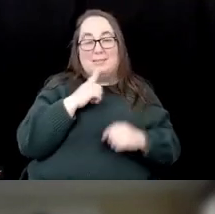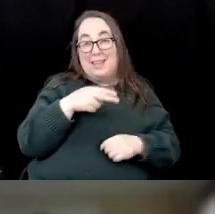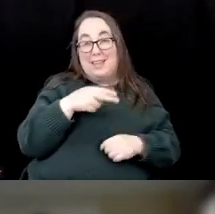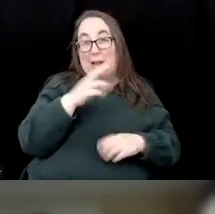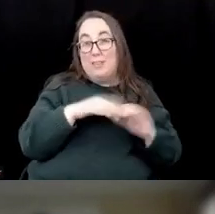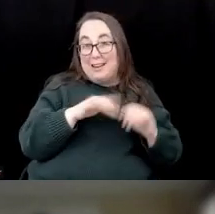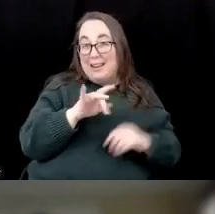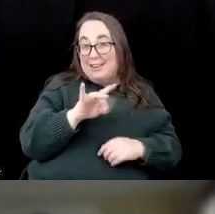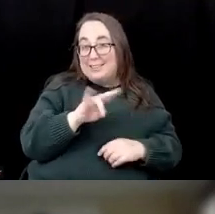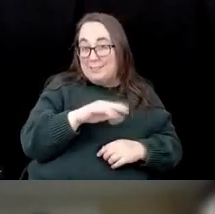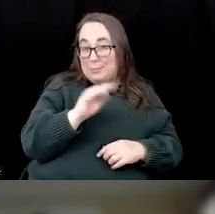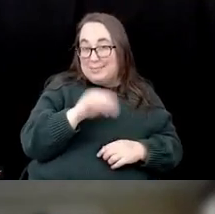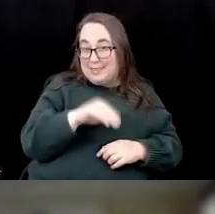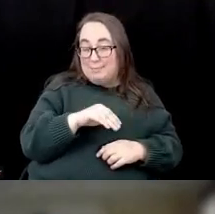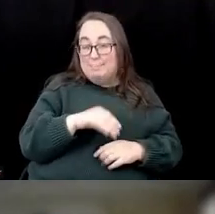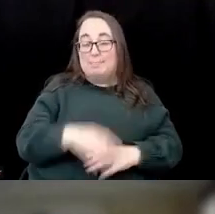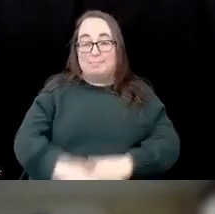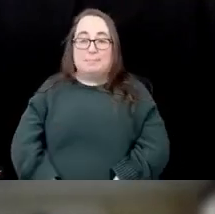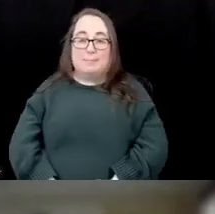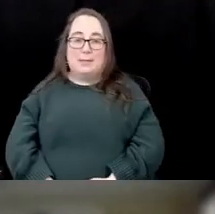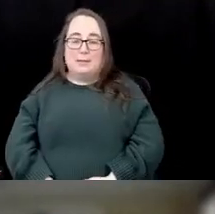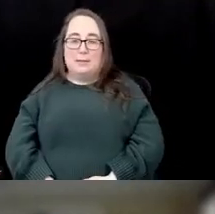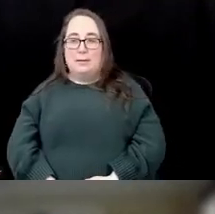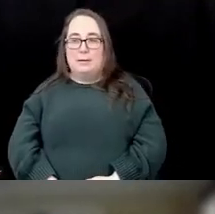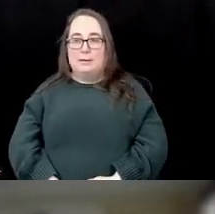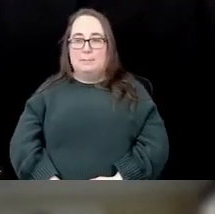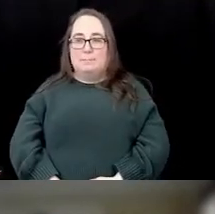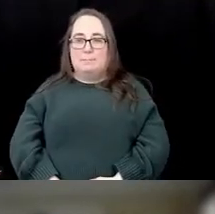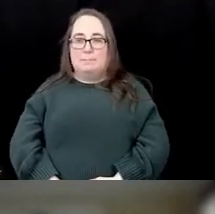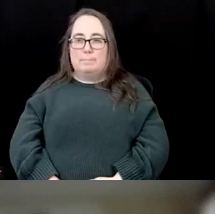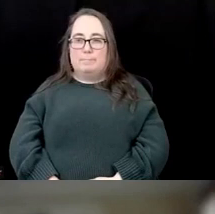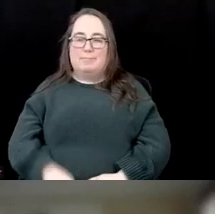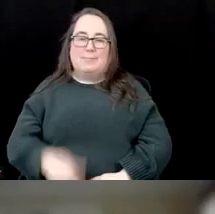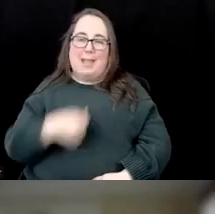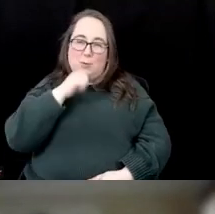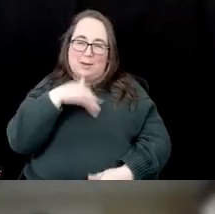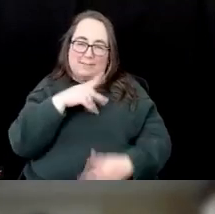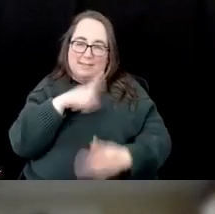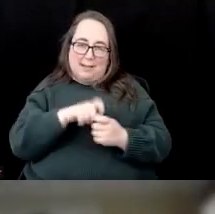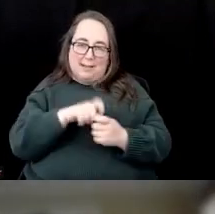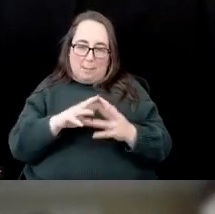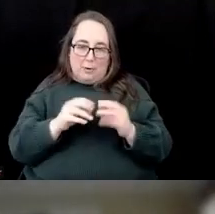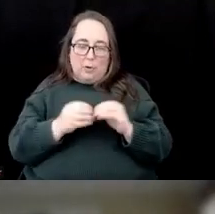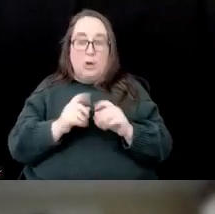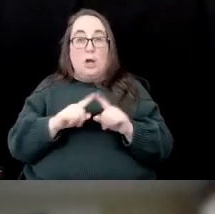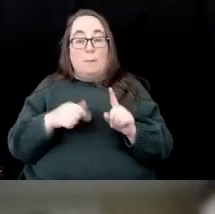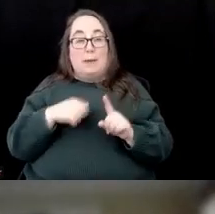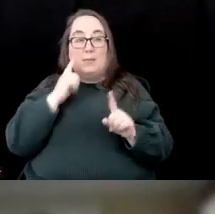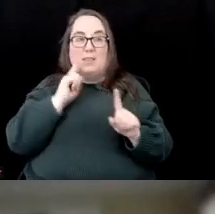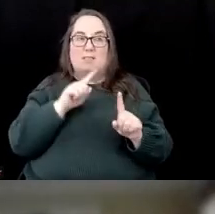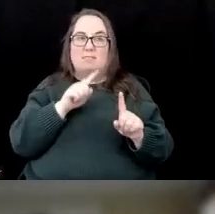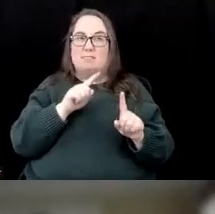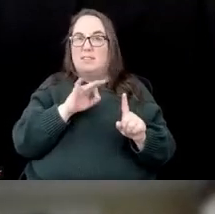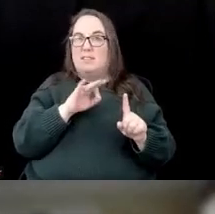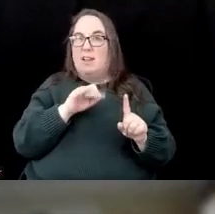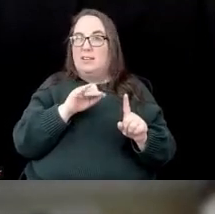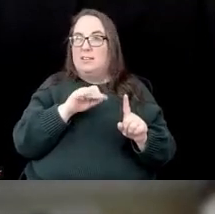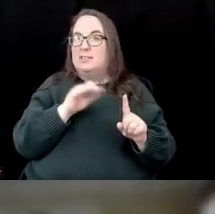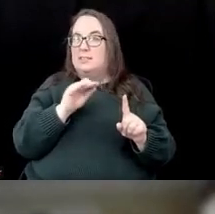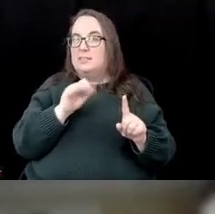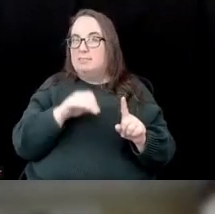that. I don't have it off the top of my head, but I would guess it's in the 90s.